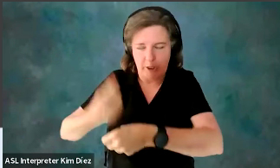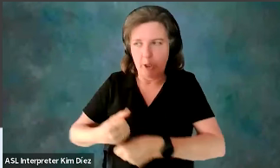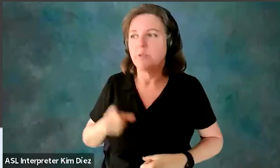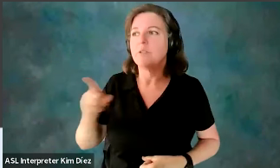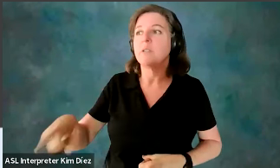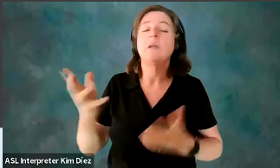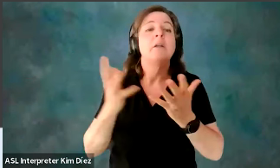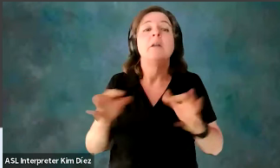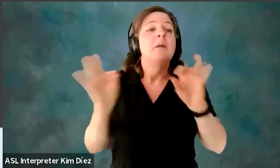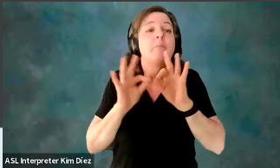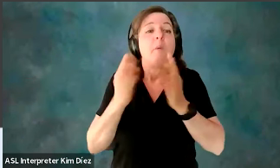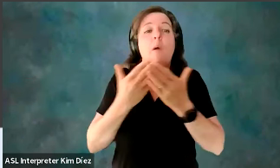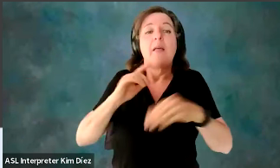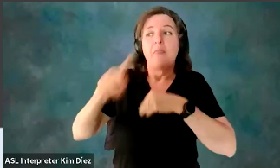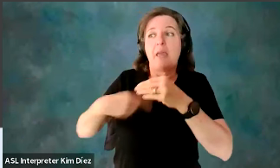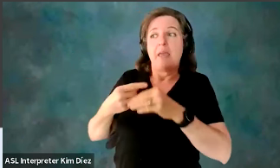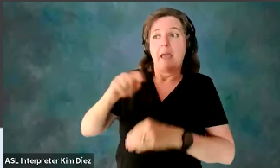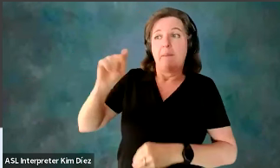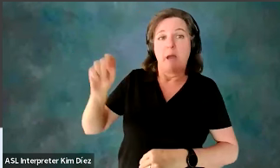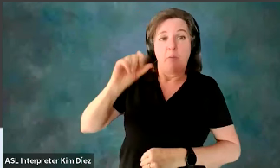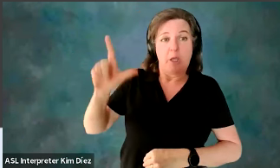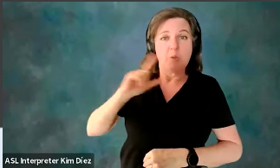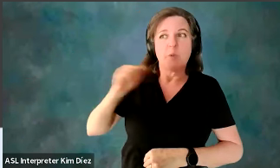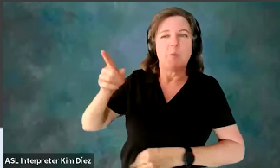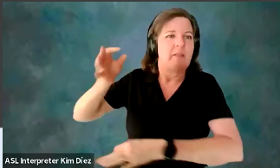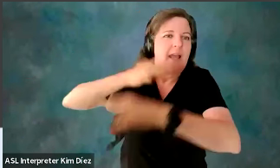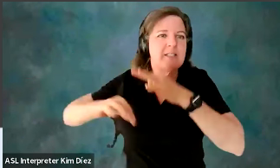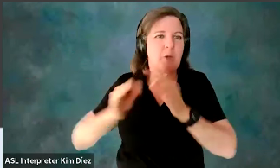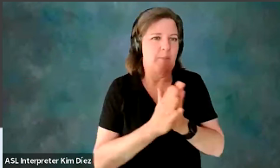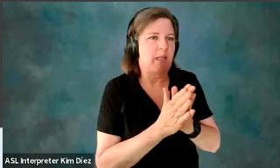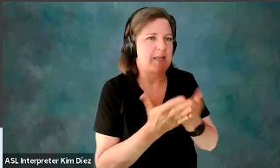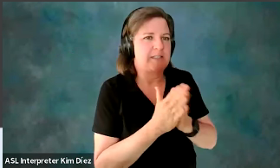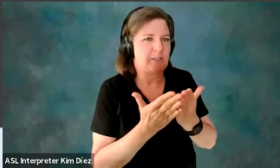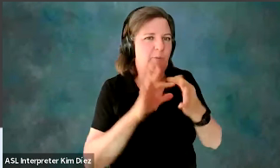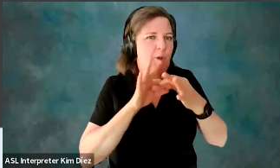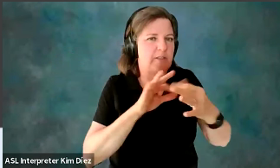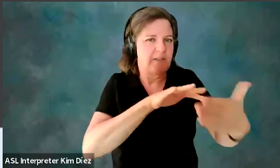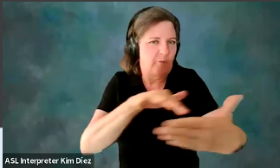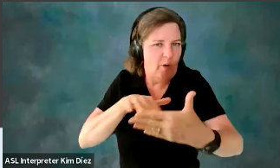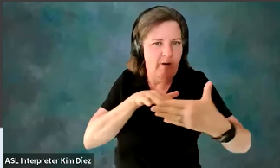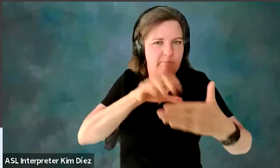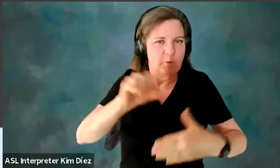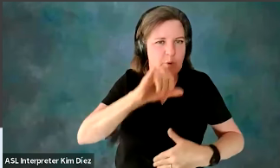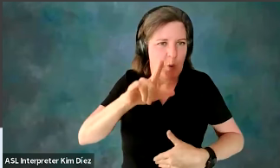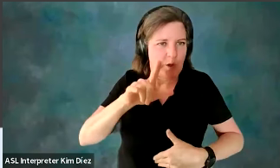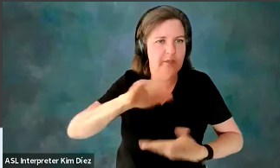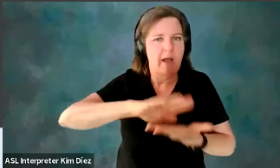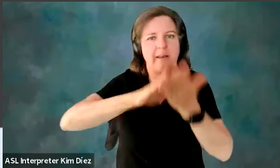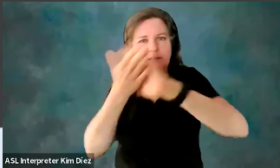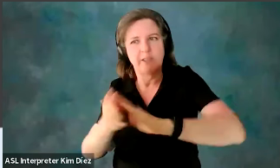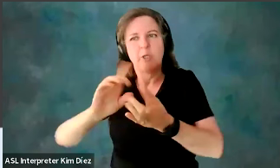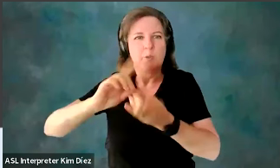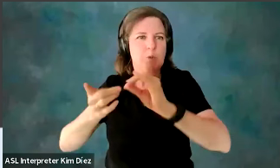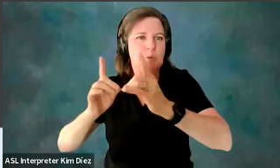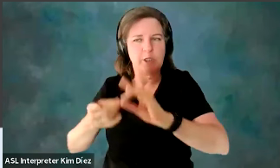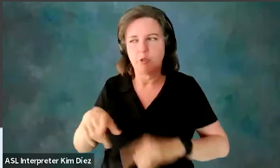briefly. And we want to use this new digital platform to be